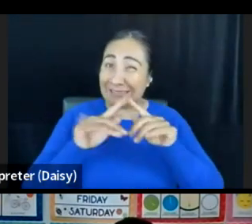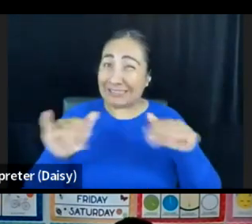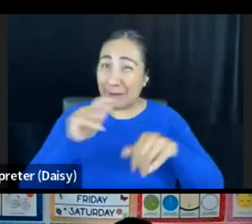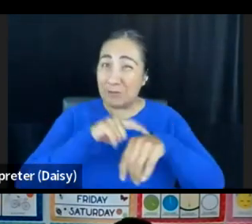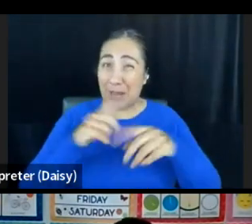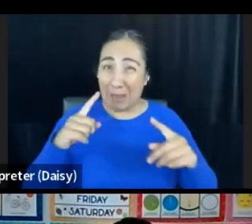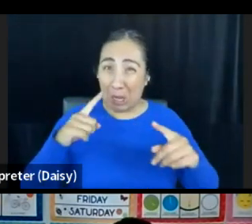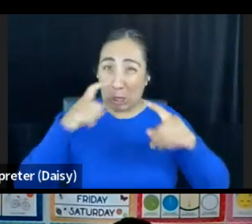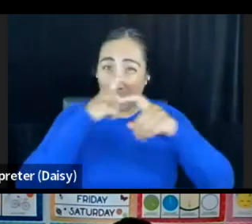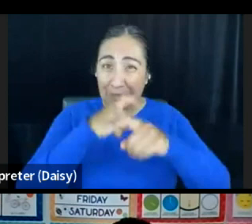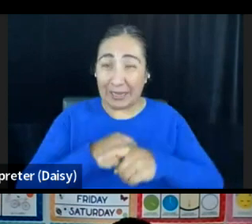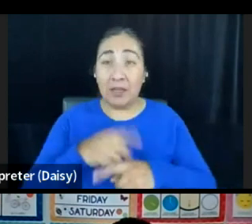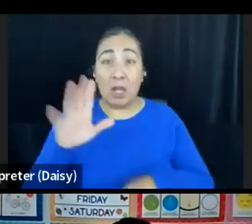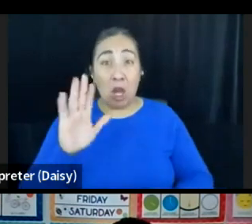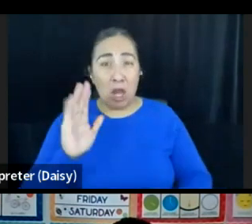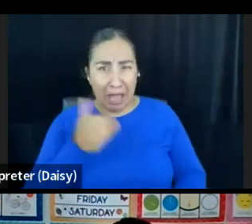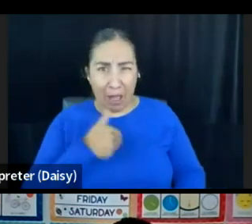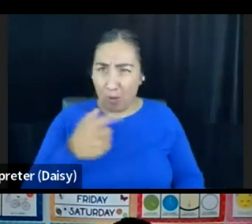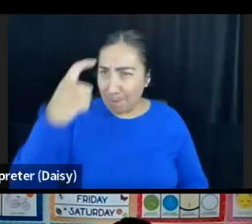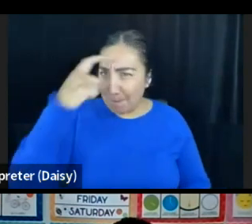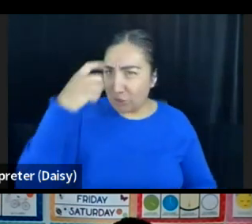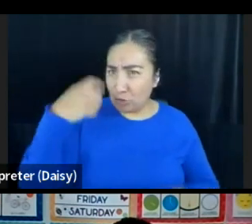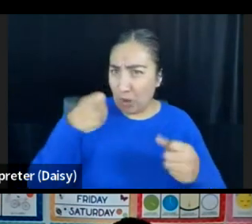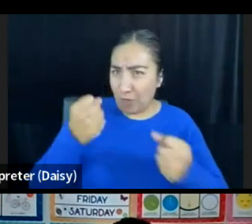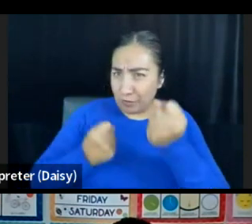Our mental health support specifically?